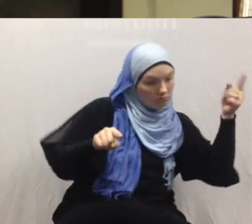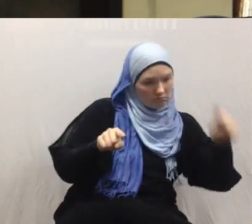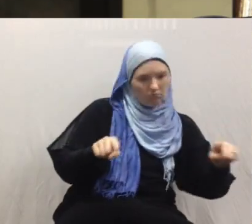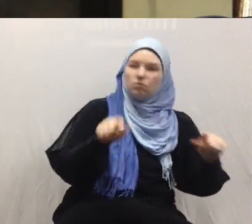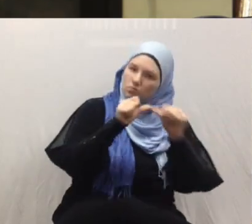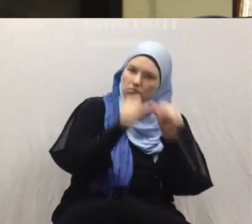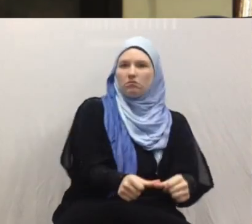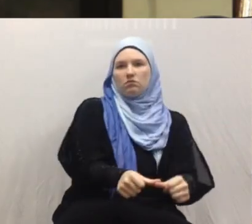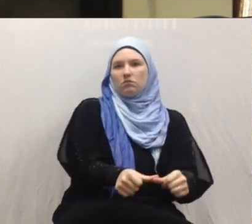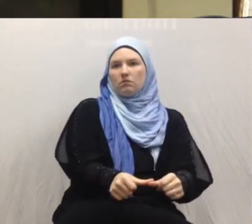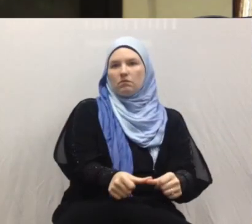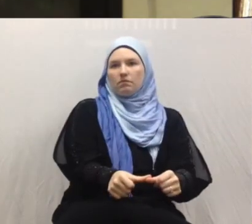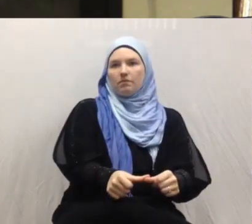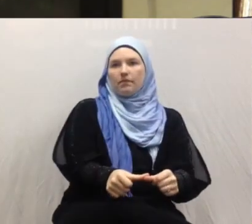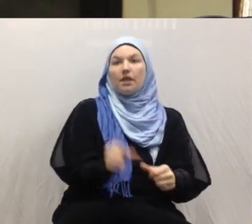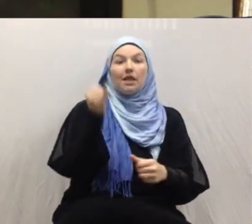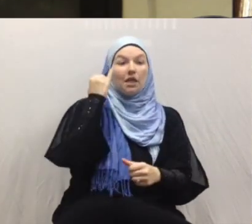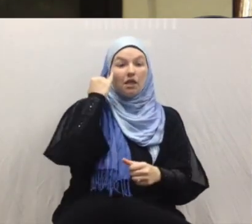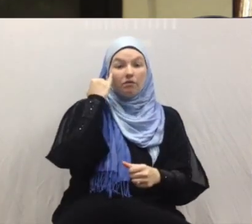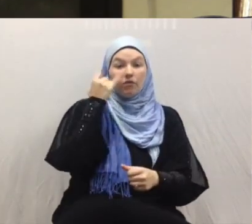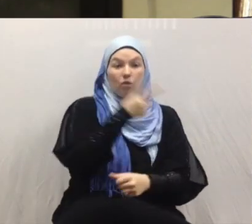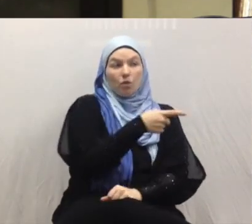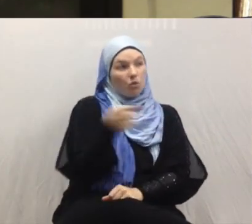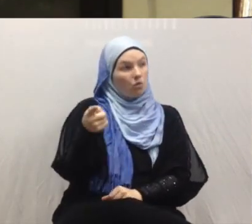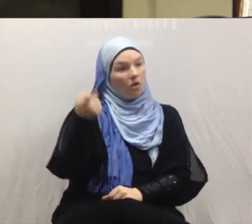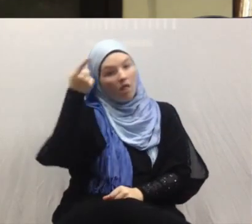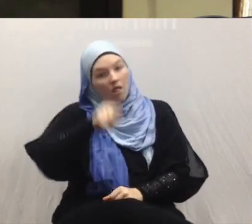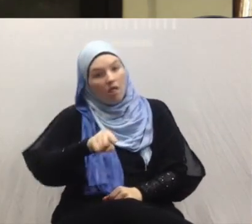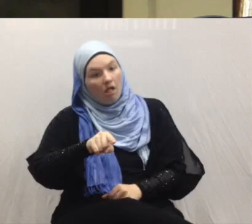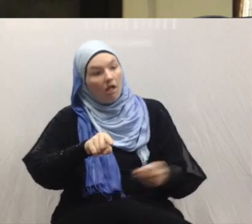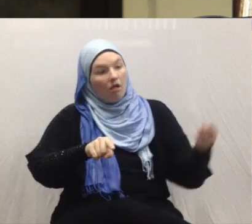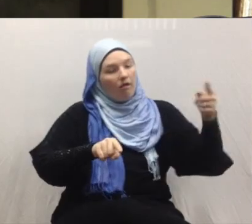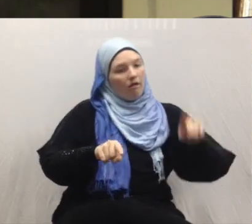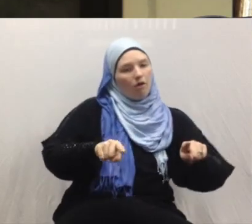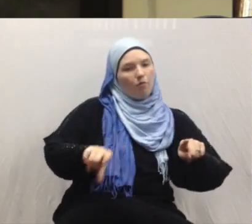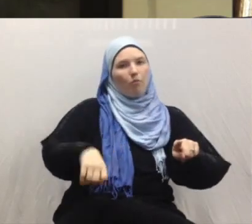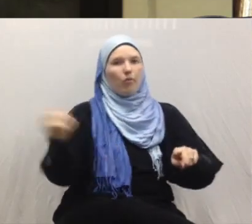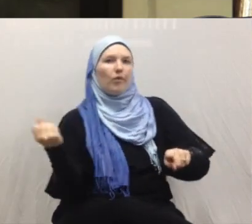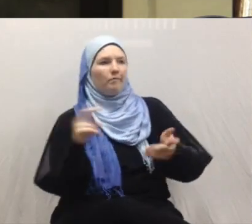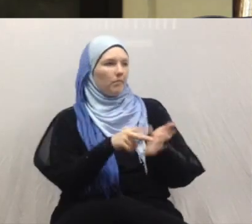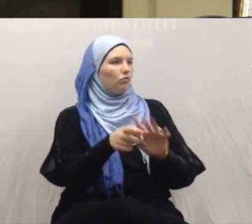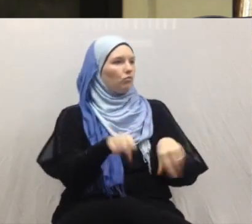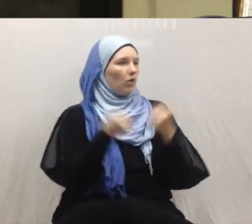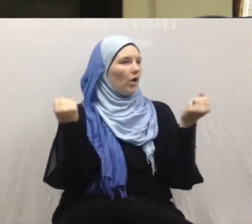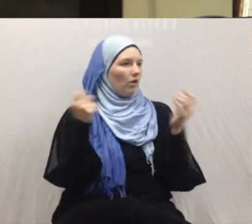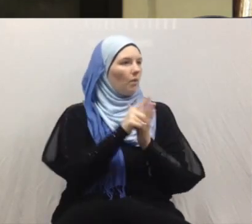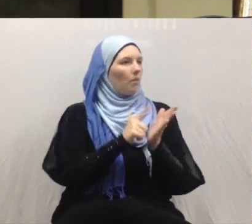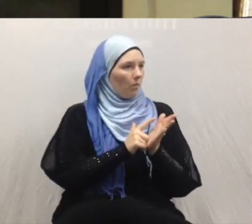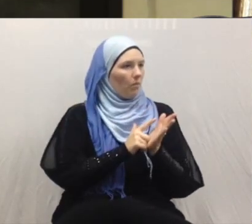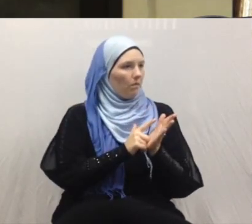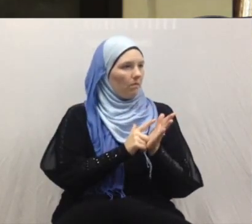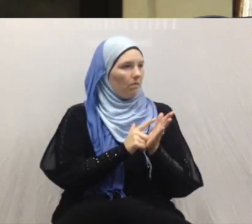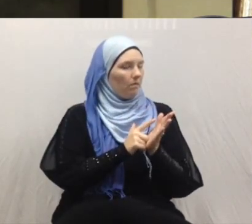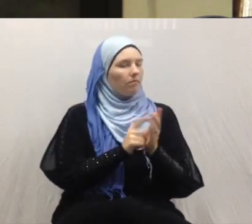it must be carried out, except in the case of war in religion, war